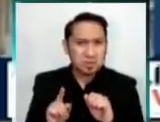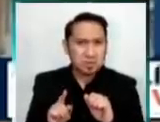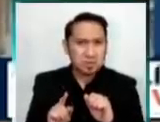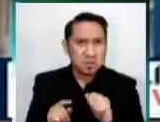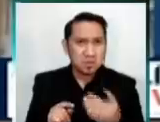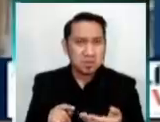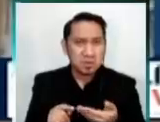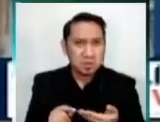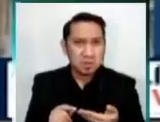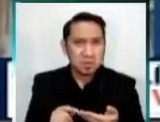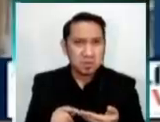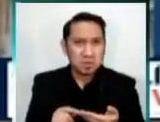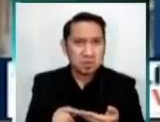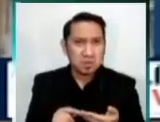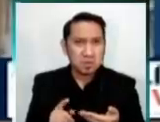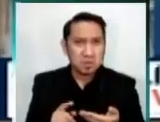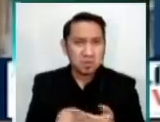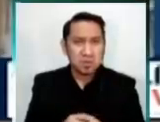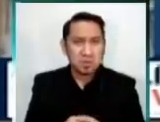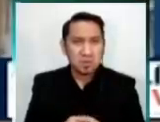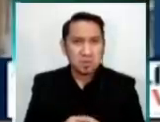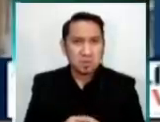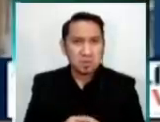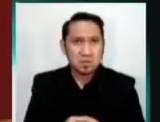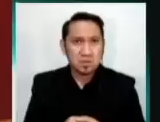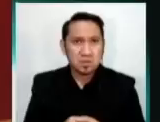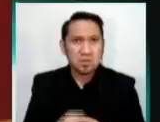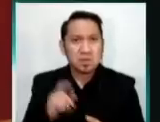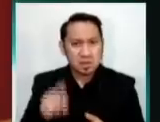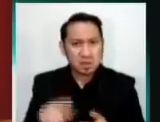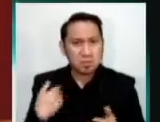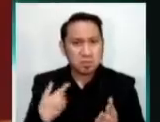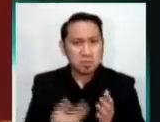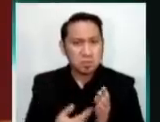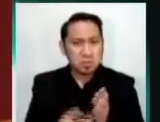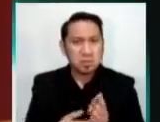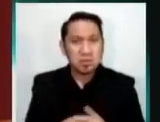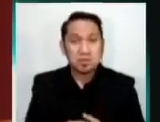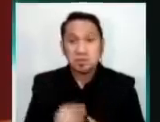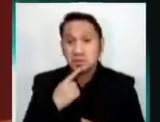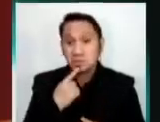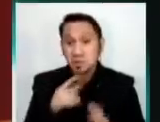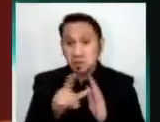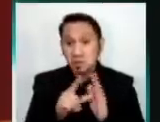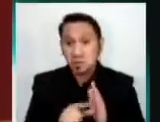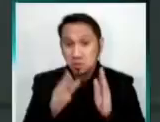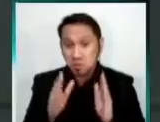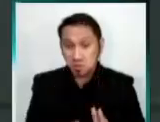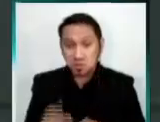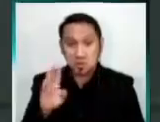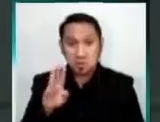without his memorandum. Without his evidence. Paliwanag ng abogado ni Marcos na si Attorney Hannah